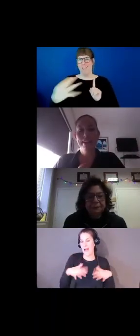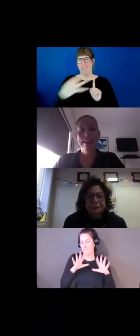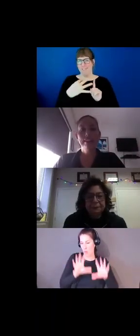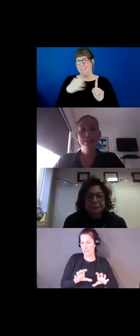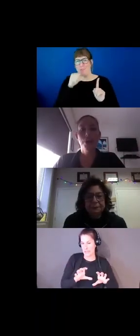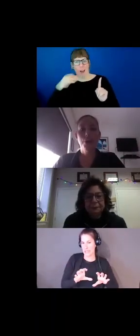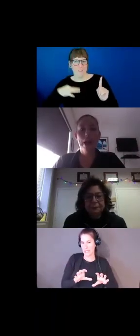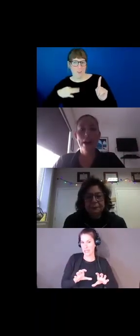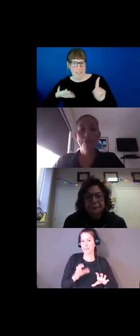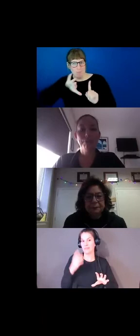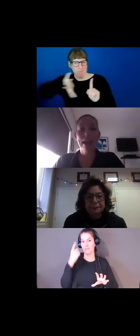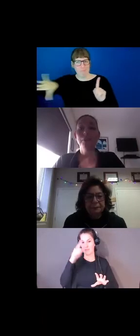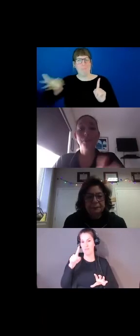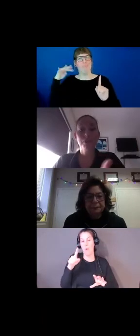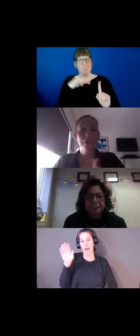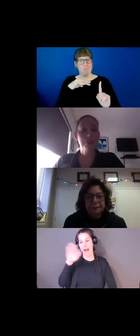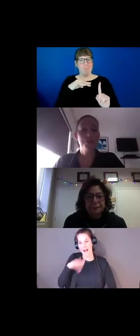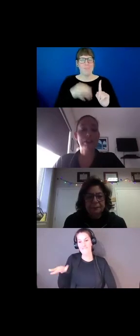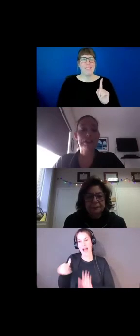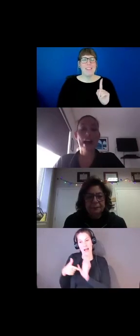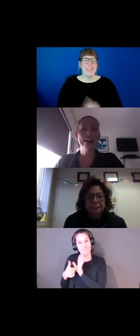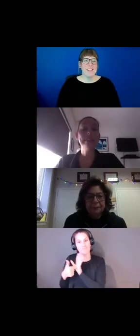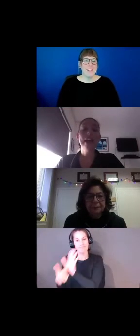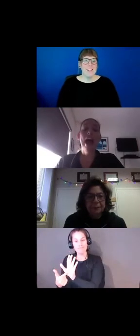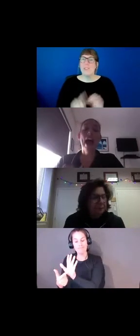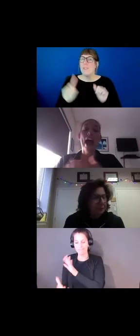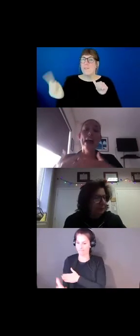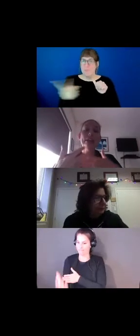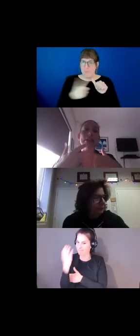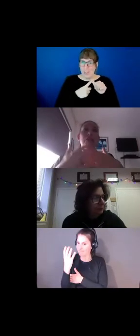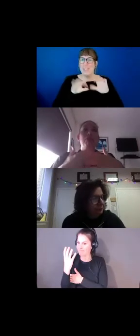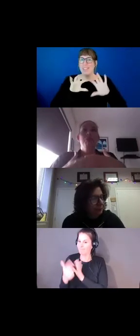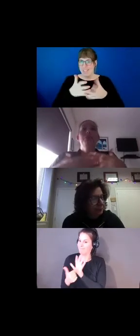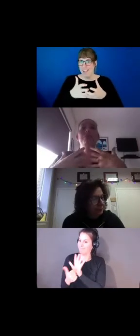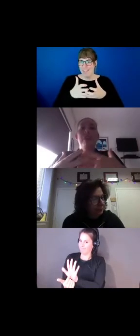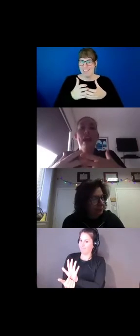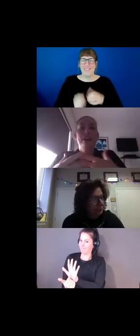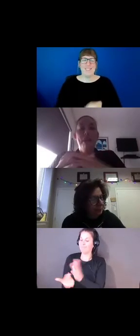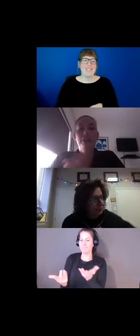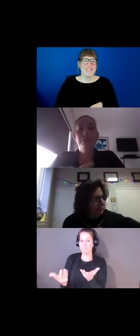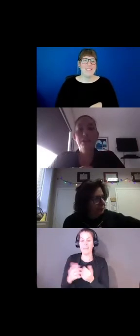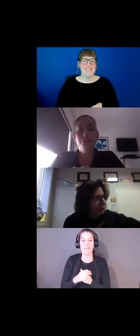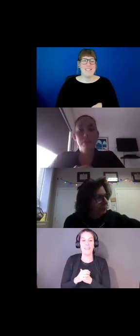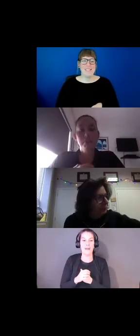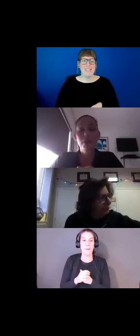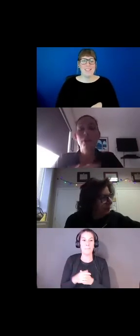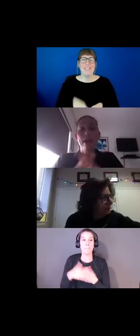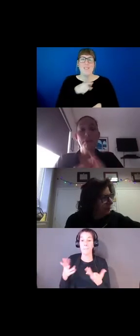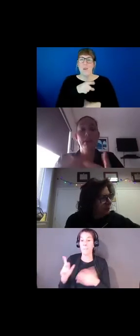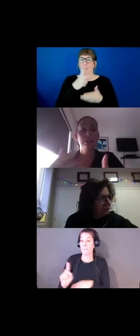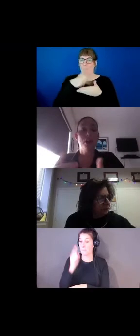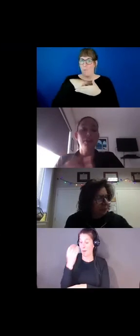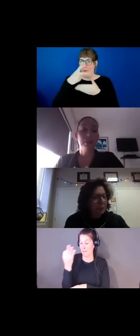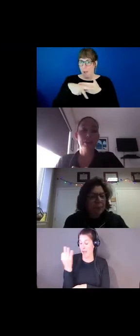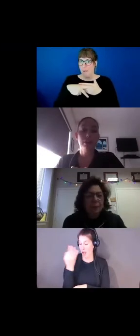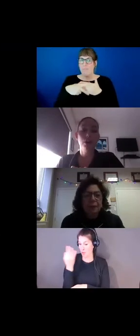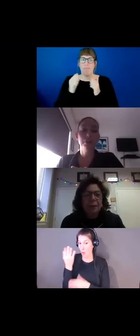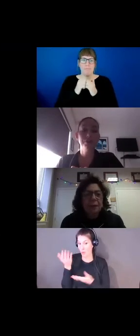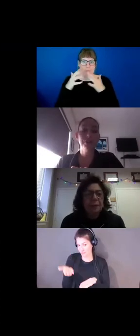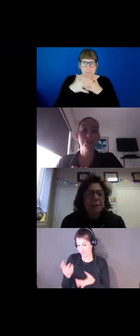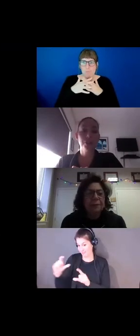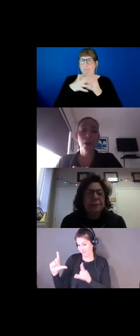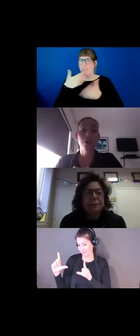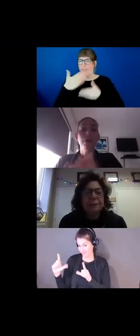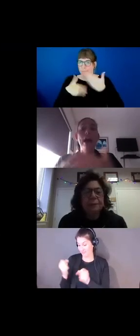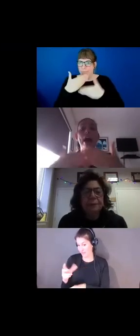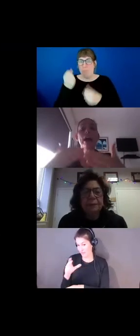environment. So that was our very first class. And through that Ballerina Dreams program being inaugurated all those